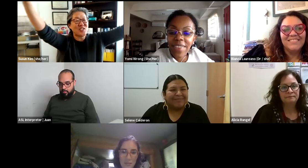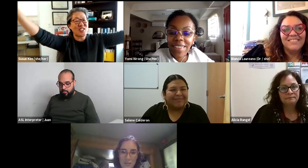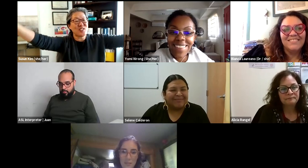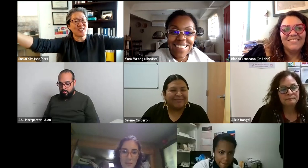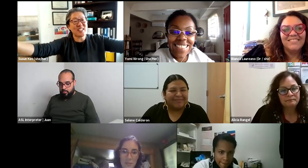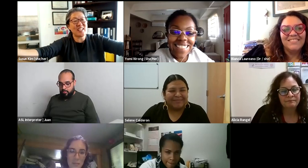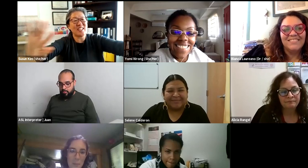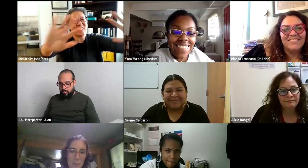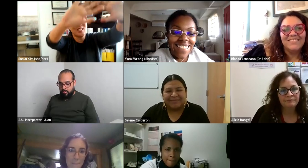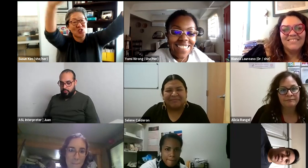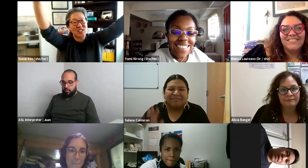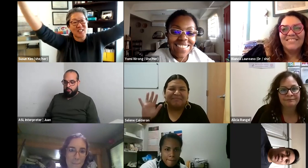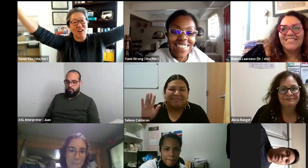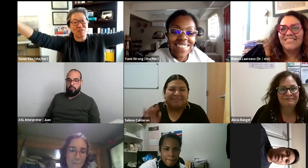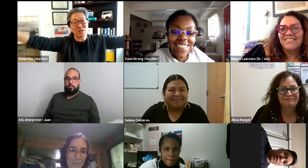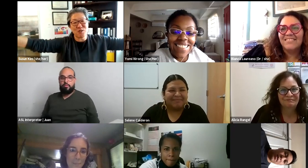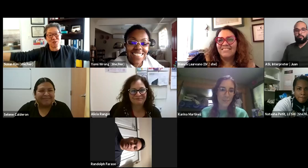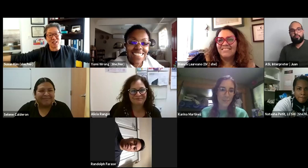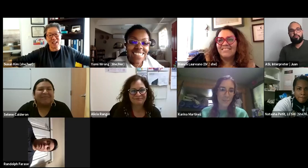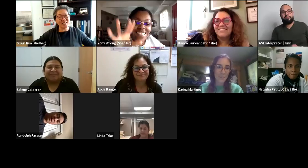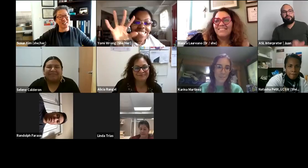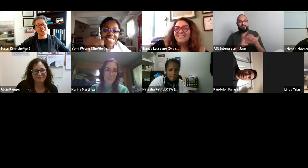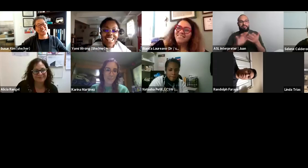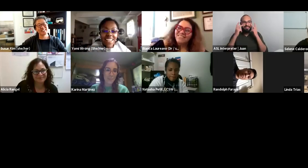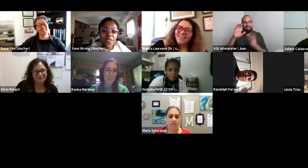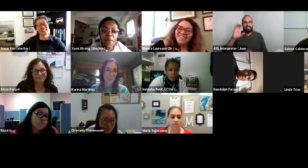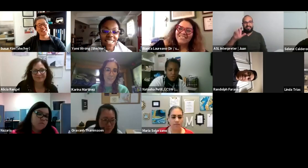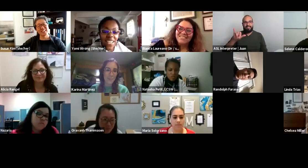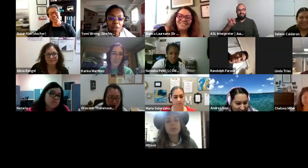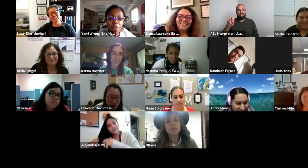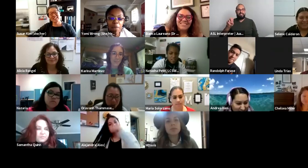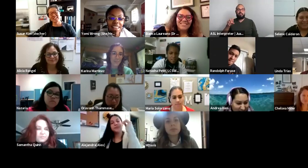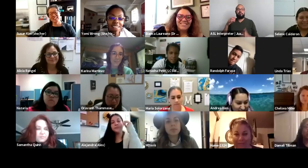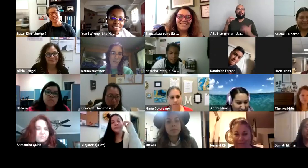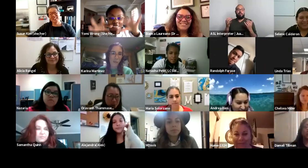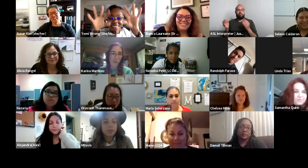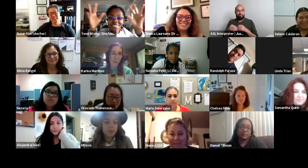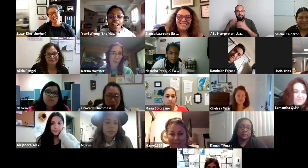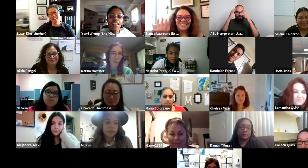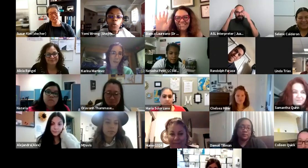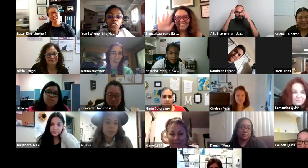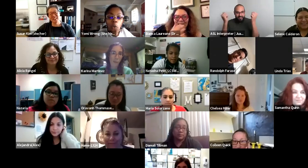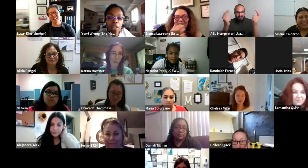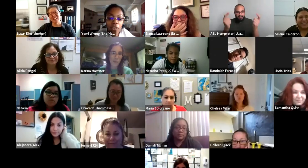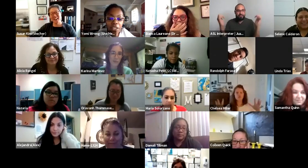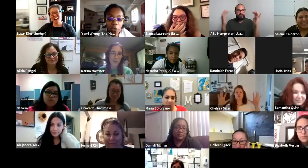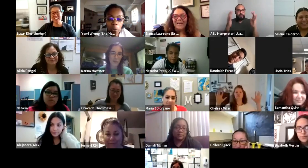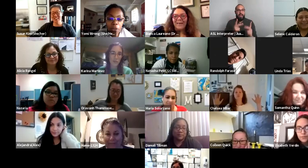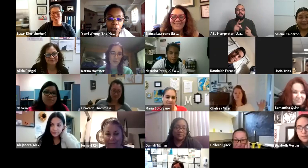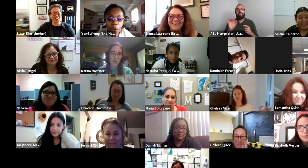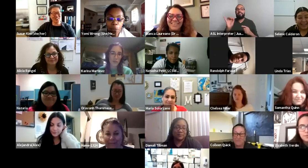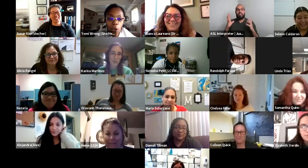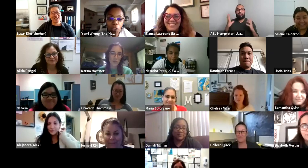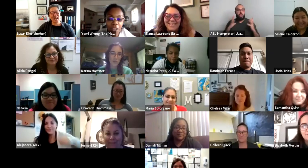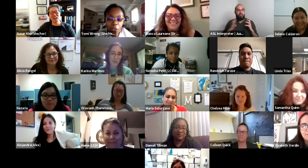Nice to see you, Celine. She's in the office too today. hi, everybody. Welcome back. Oh, it's like Hollywood Squares. I don't know if